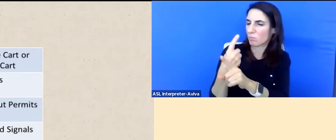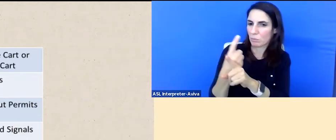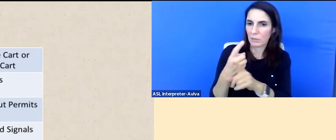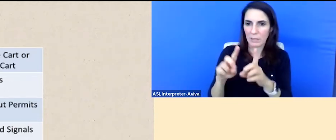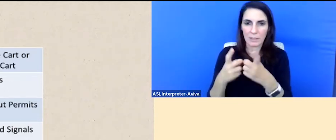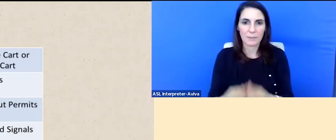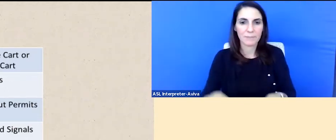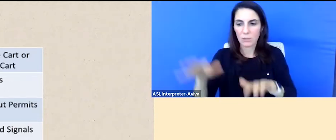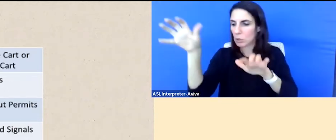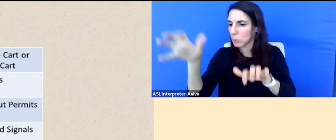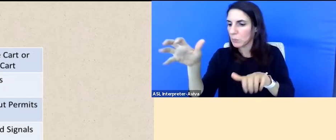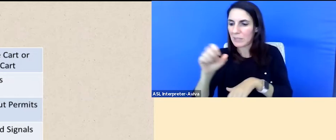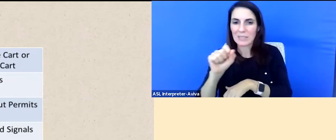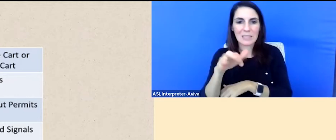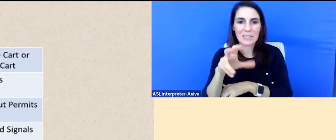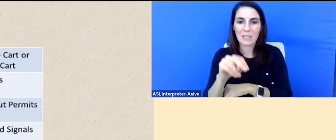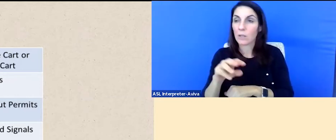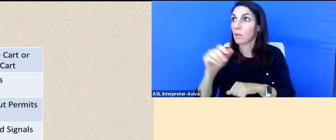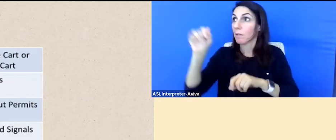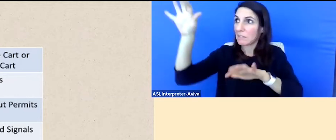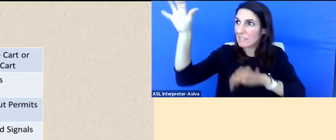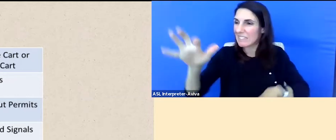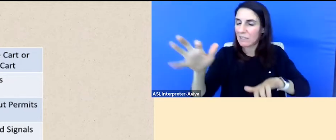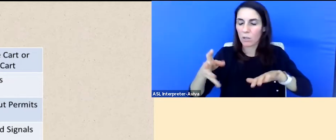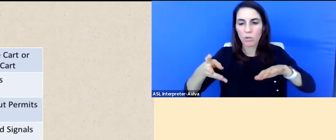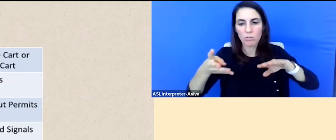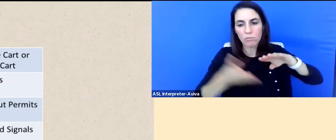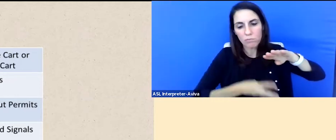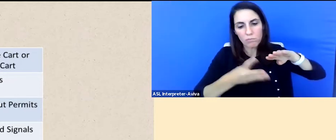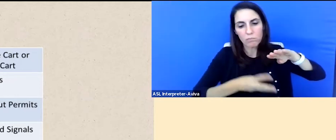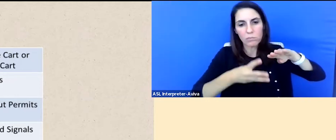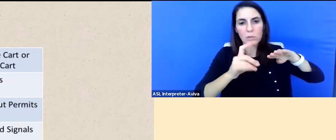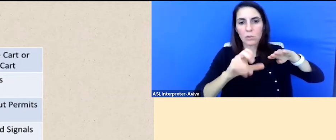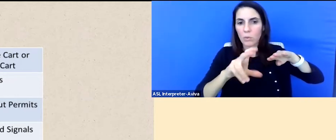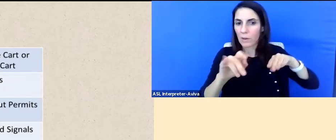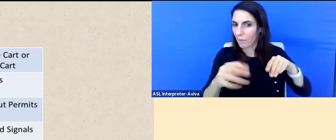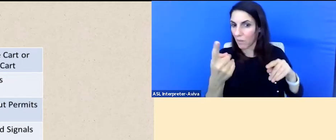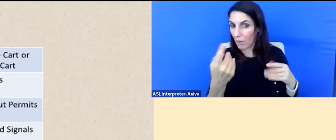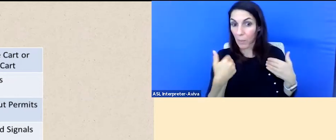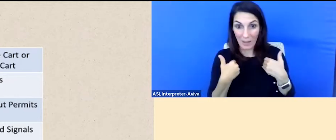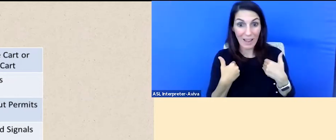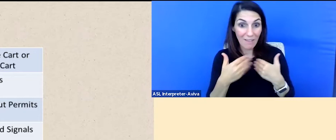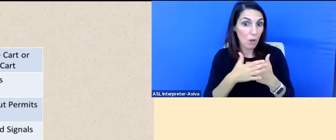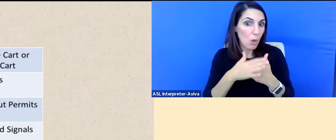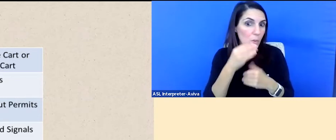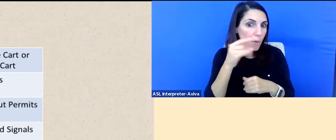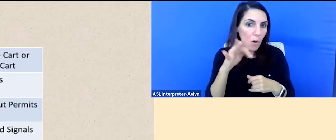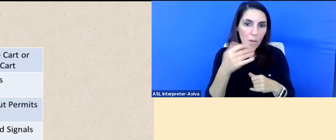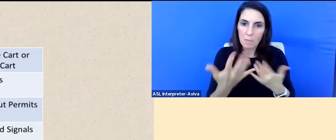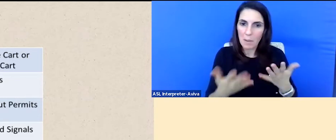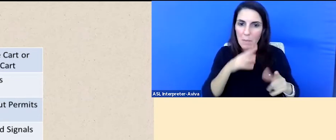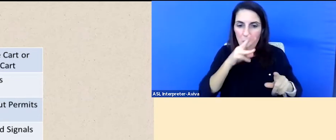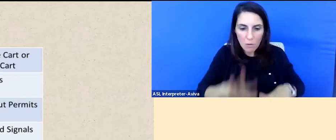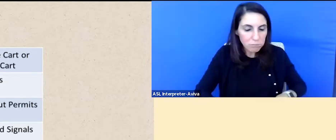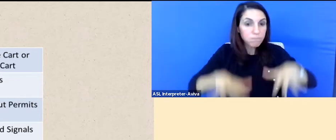Rainy season as well, storm drains. So if you have one near you or where you reside that are maybe clogged, need